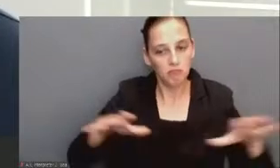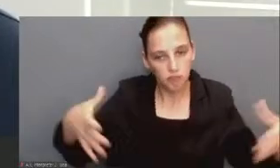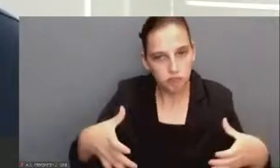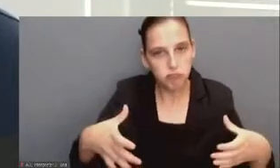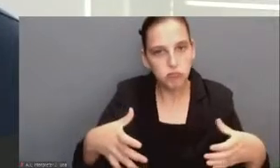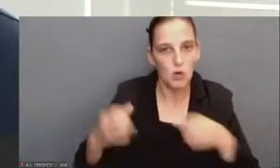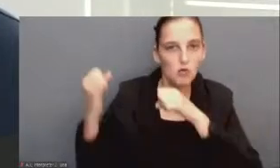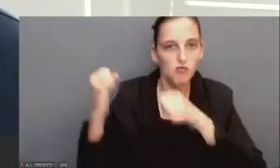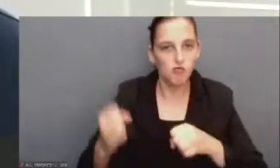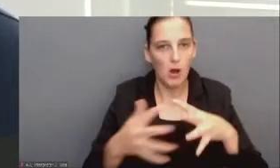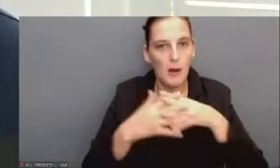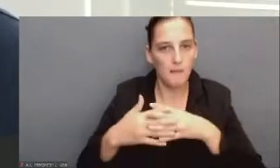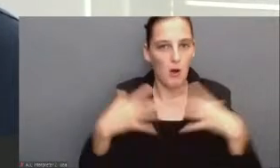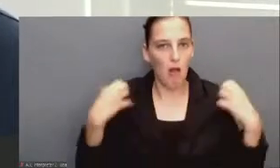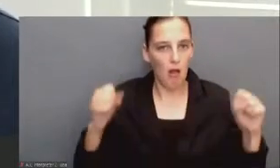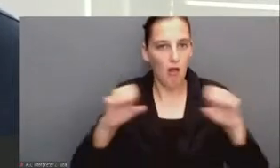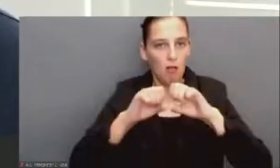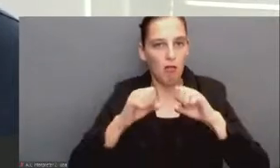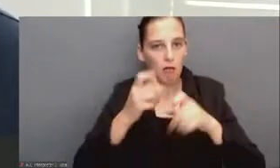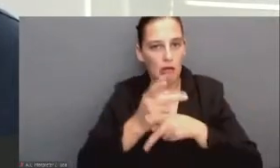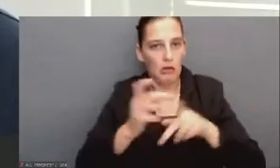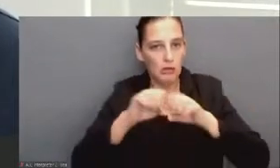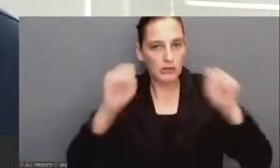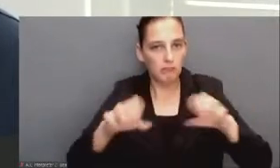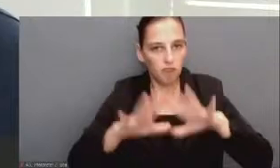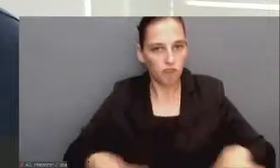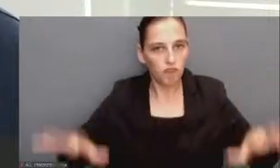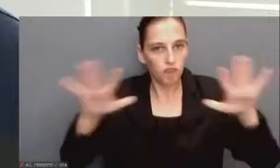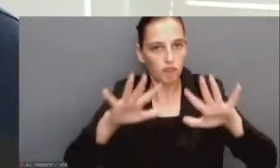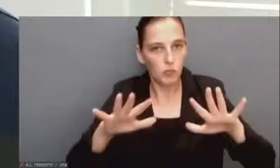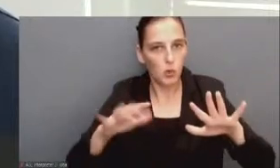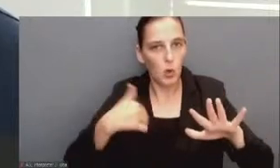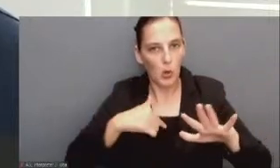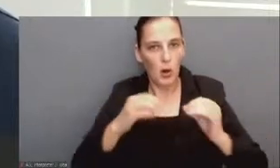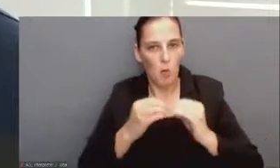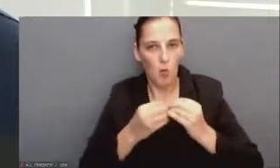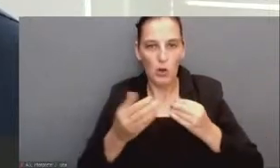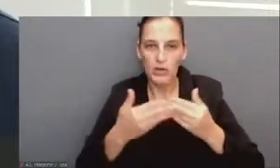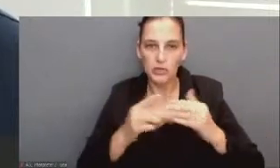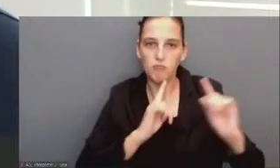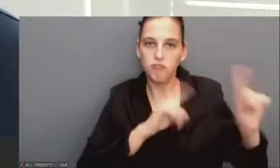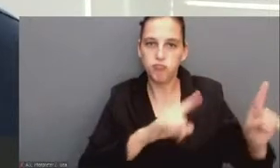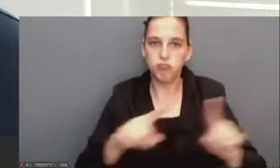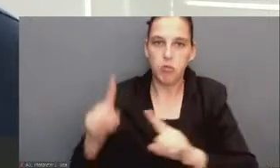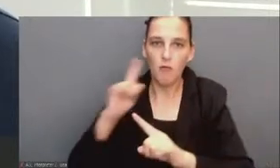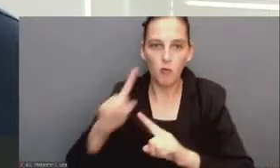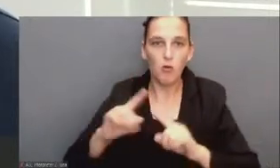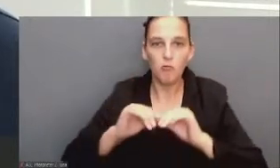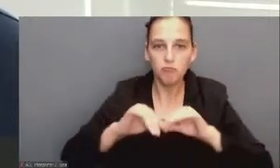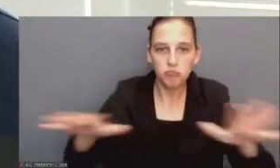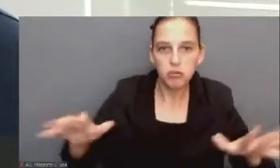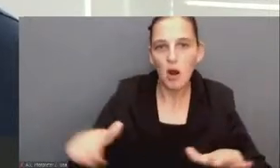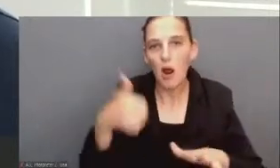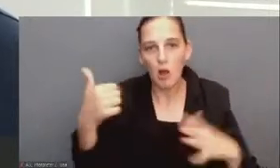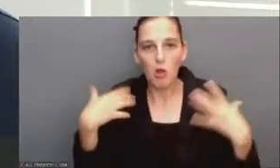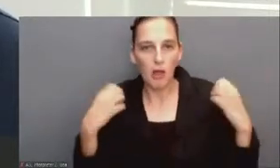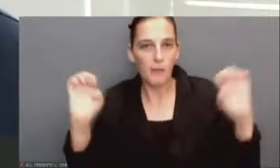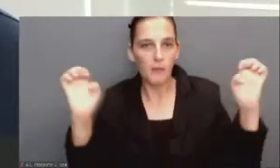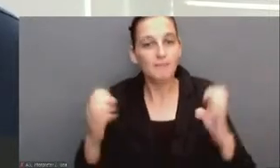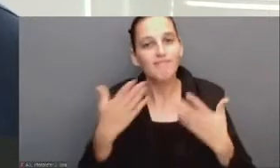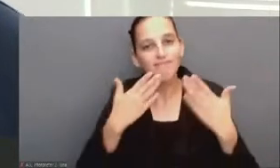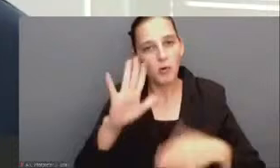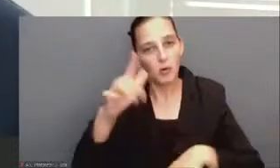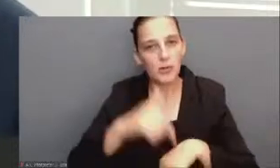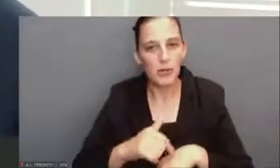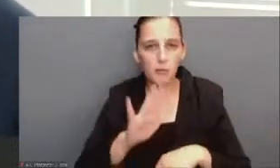of our healthcare system as a whole to respond to pandemics and other public health emergencies. Thank you so much for your time and attention